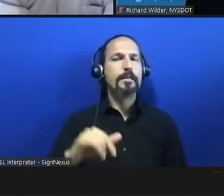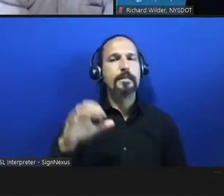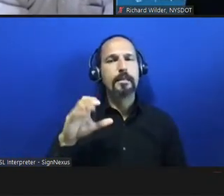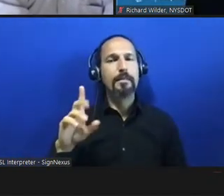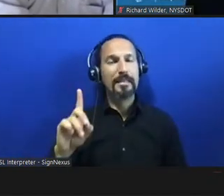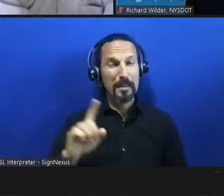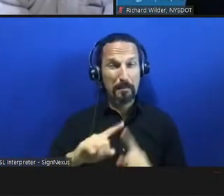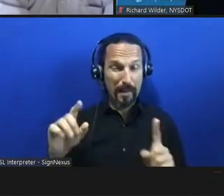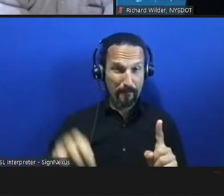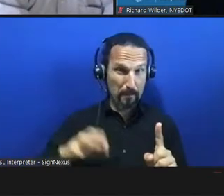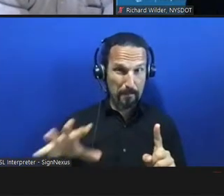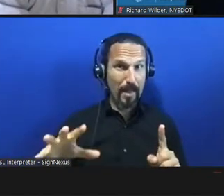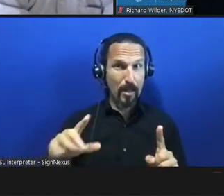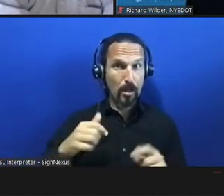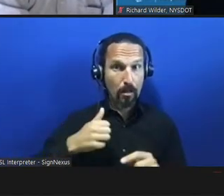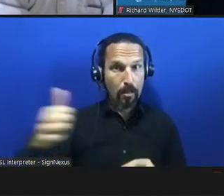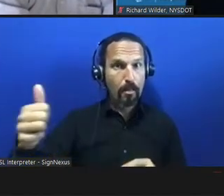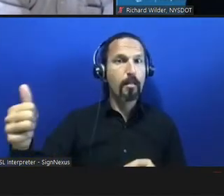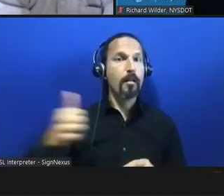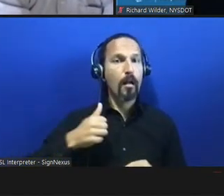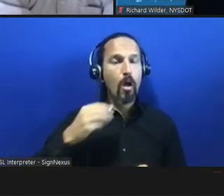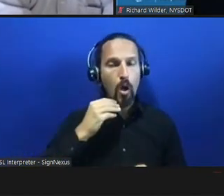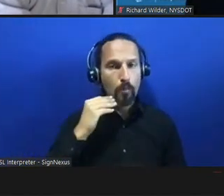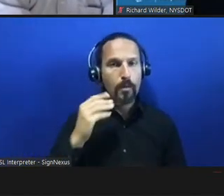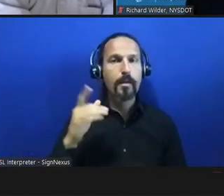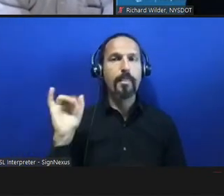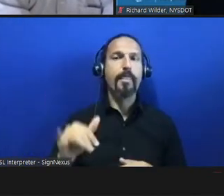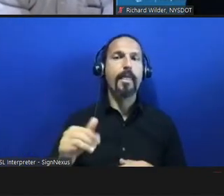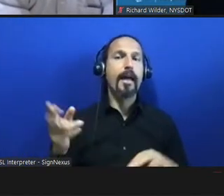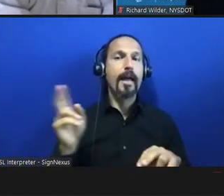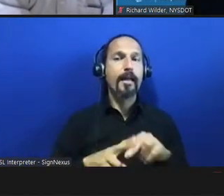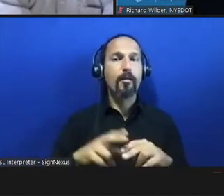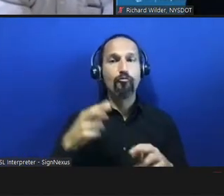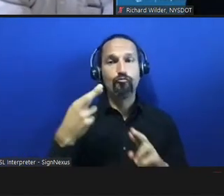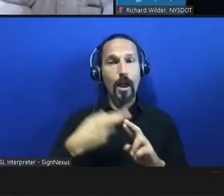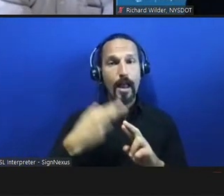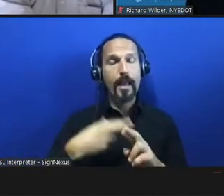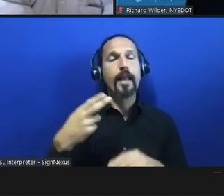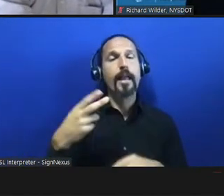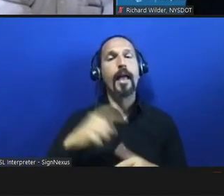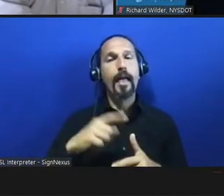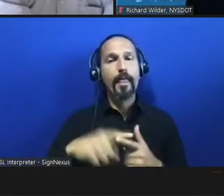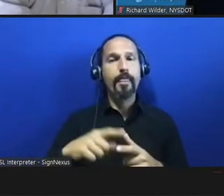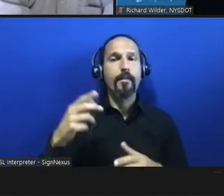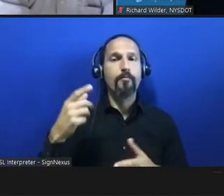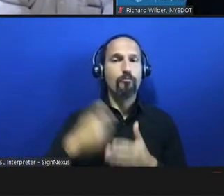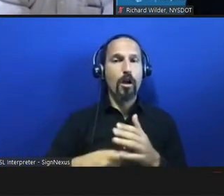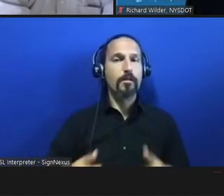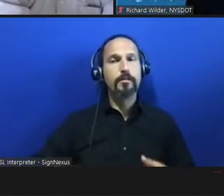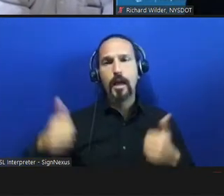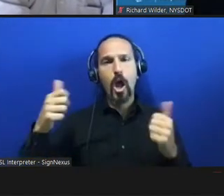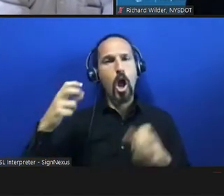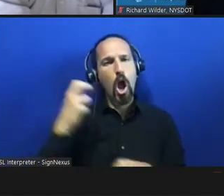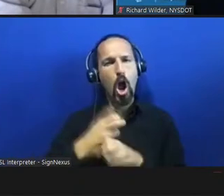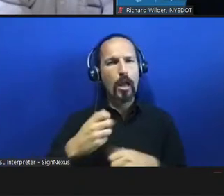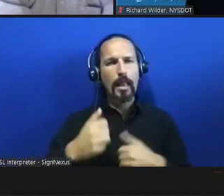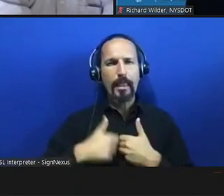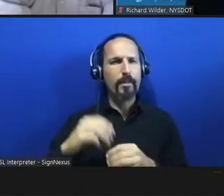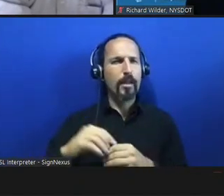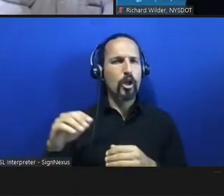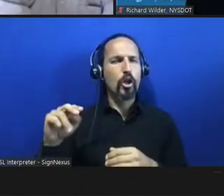to pay to leave and come home with the current increase in rent and inflation it's already very challenging to stay in New York City